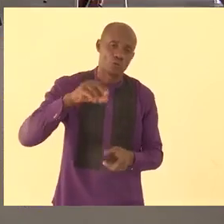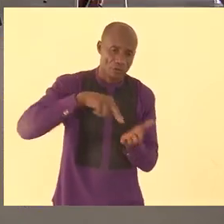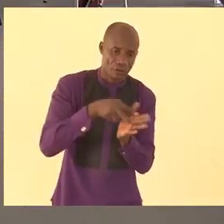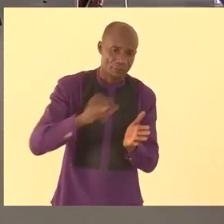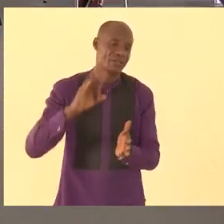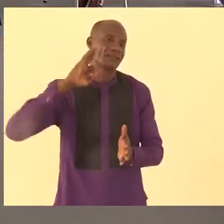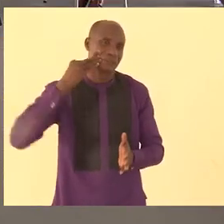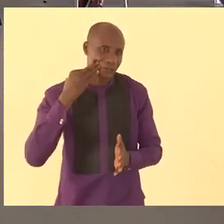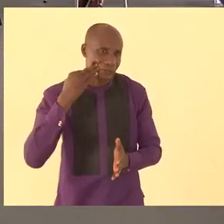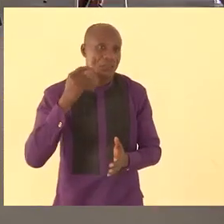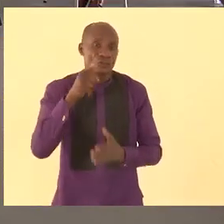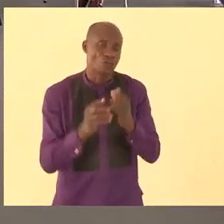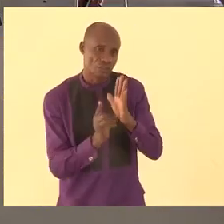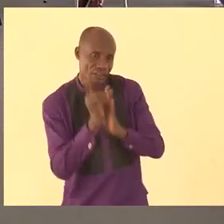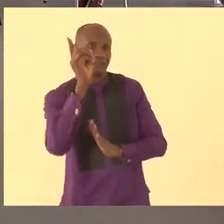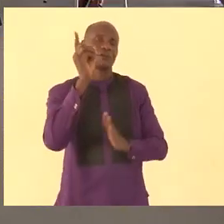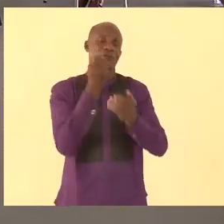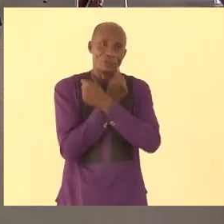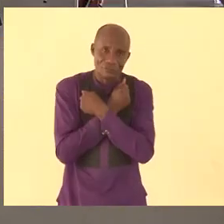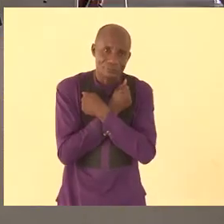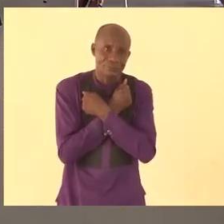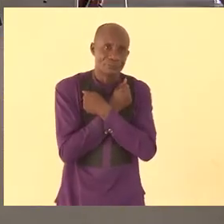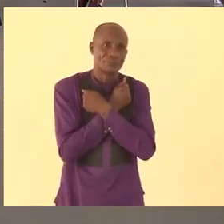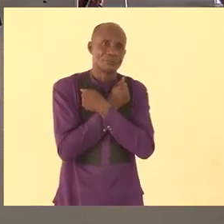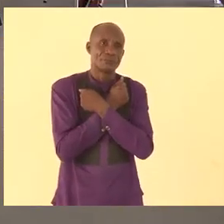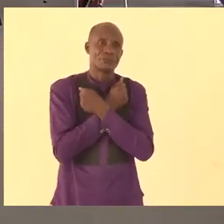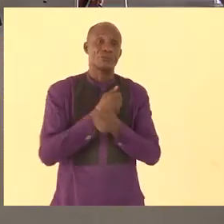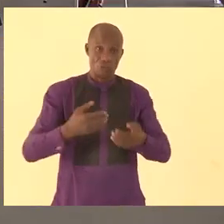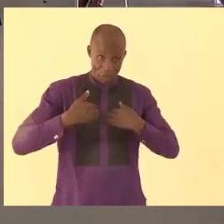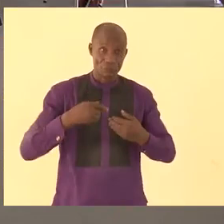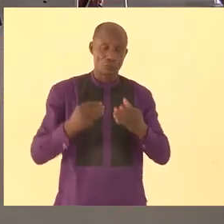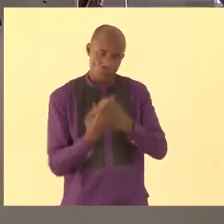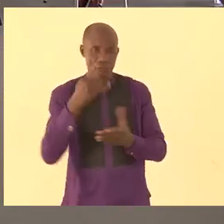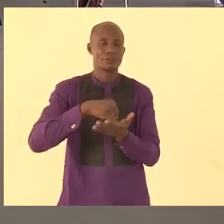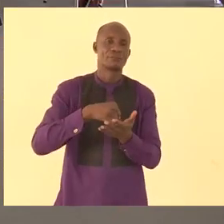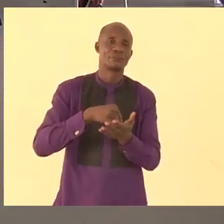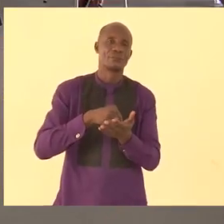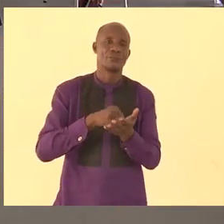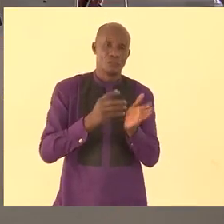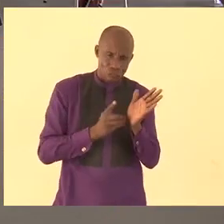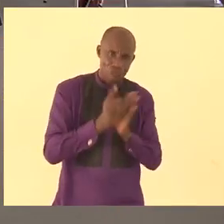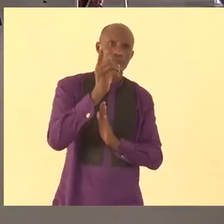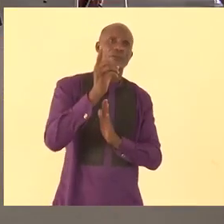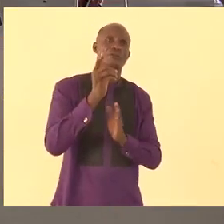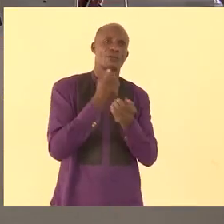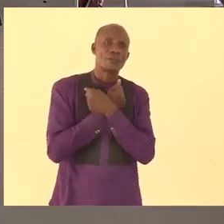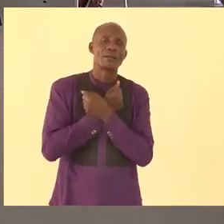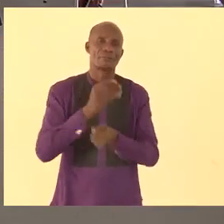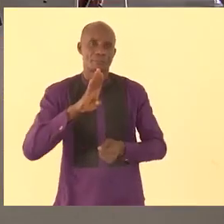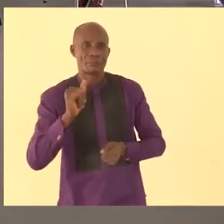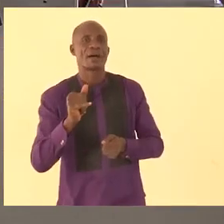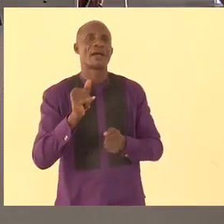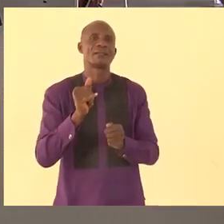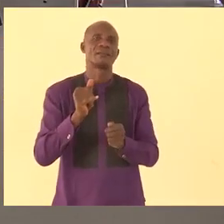develop love naturally by deliberately cultivating the habit to love people. You develop joy by